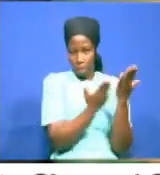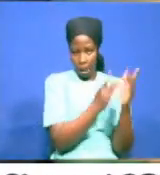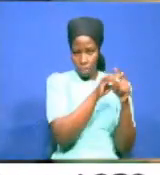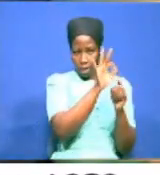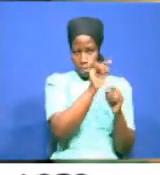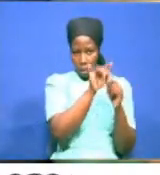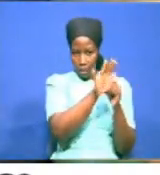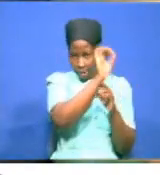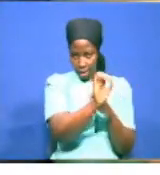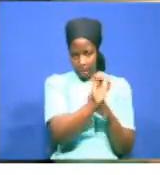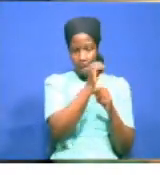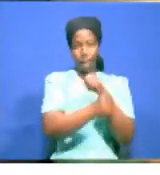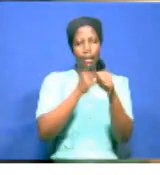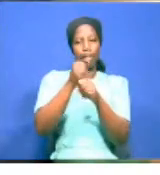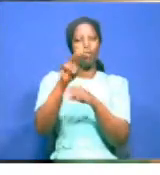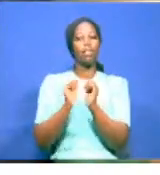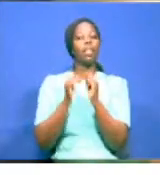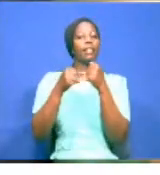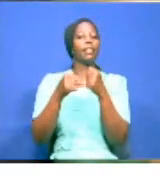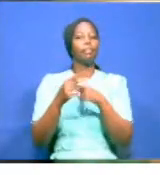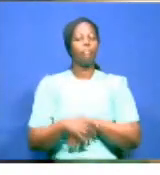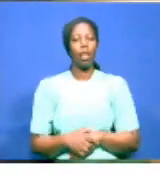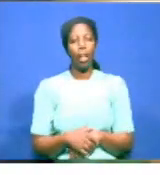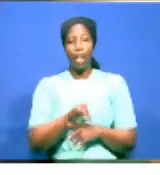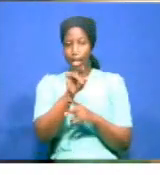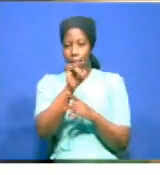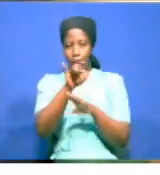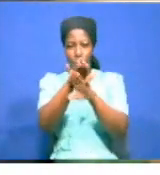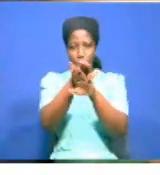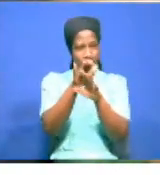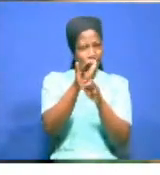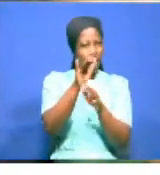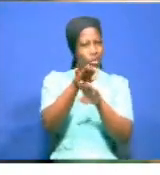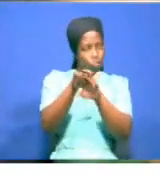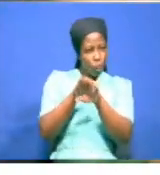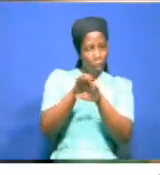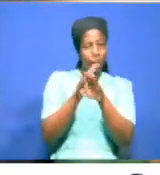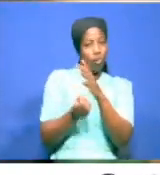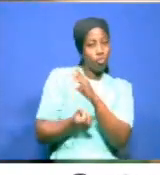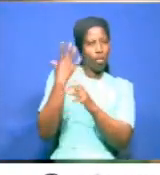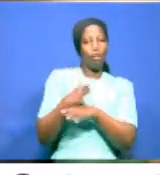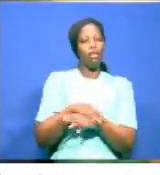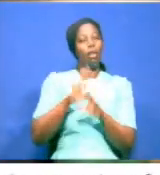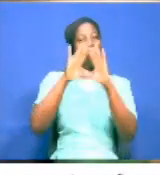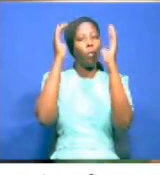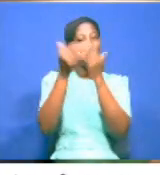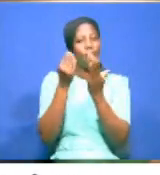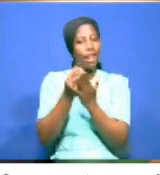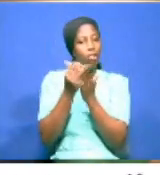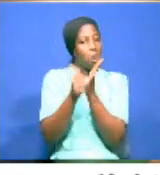in 2018. This was the slowest growth post-global financial crisis